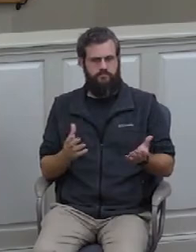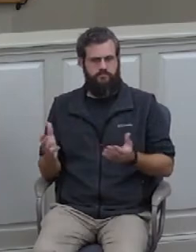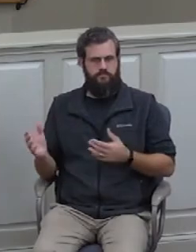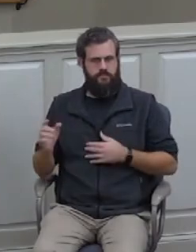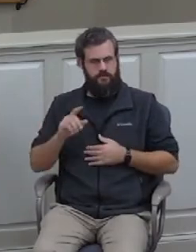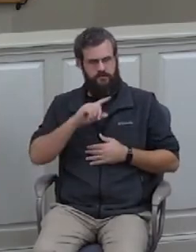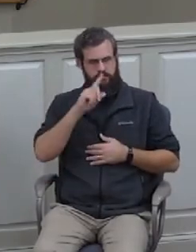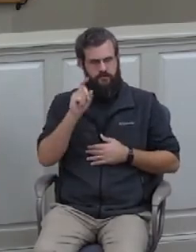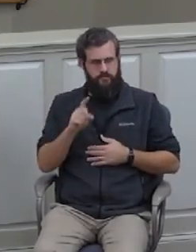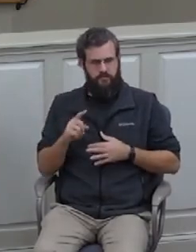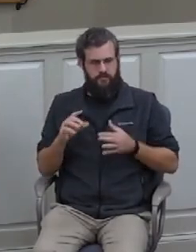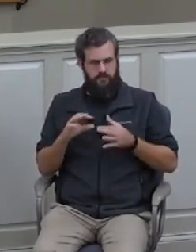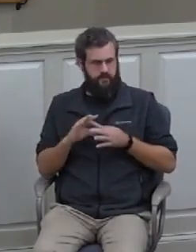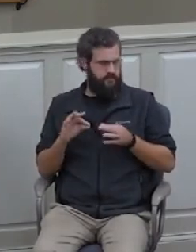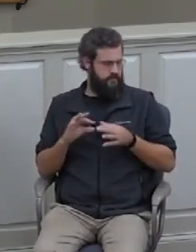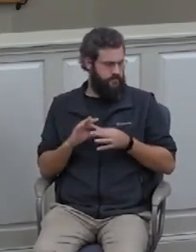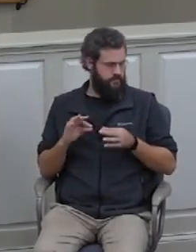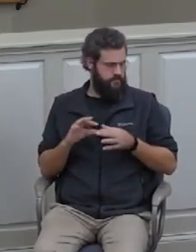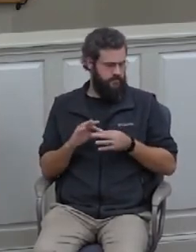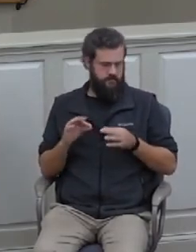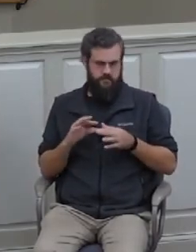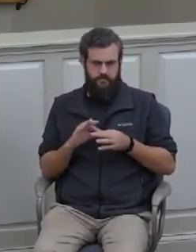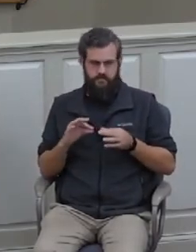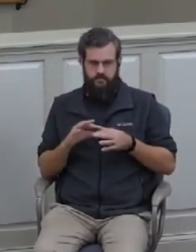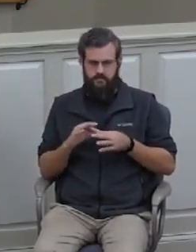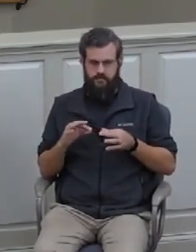questions or comments?